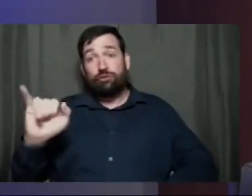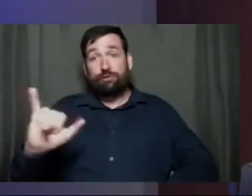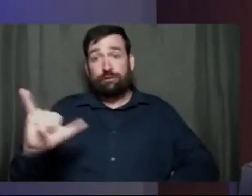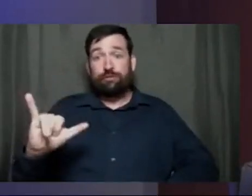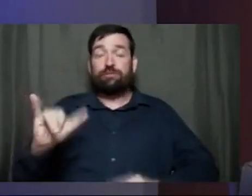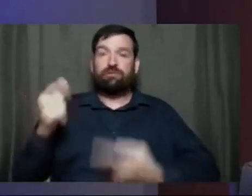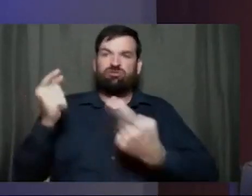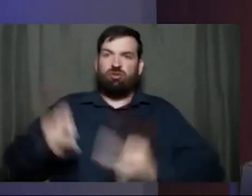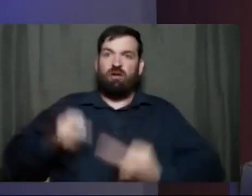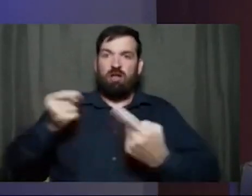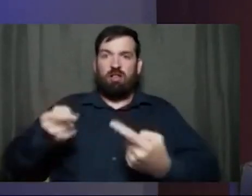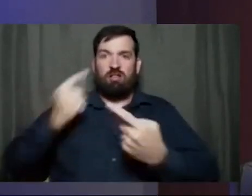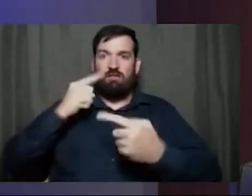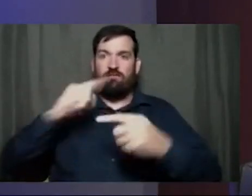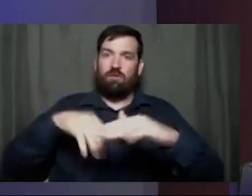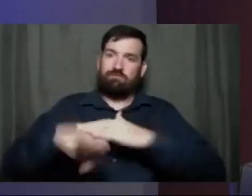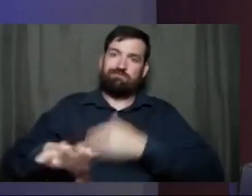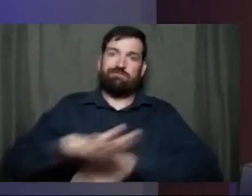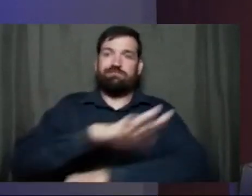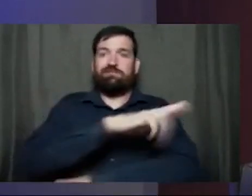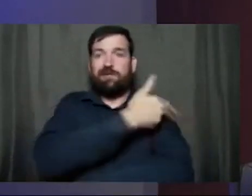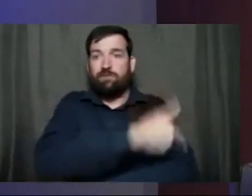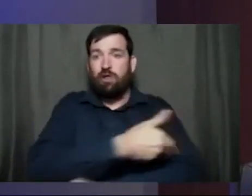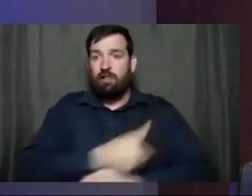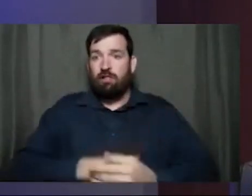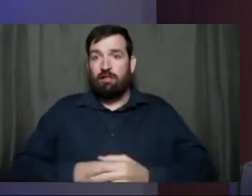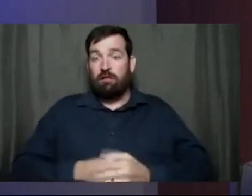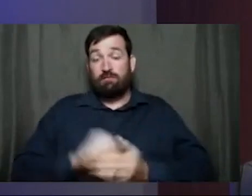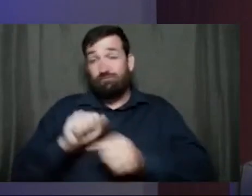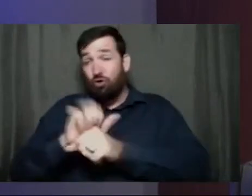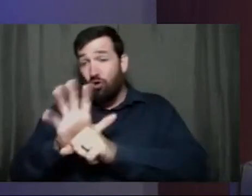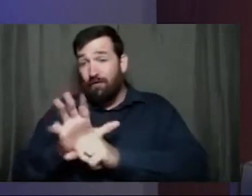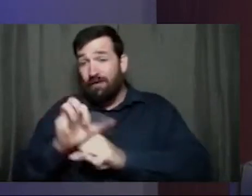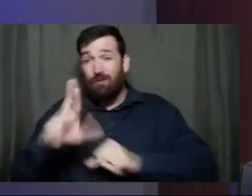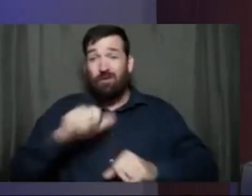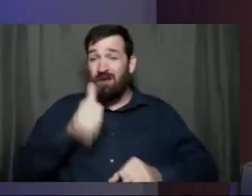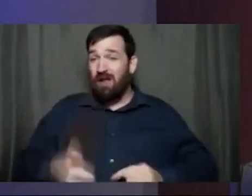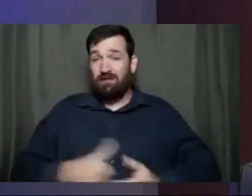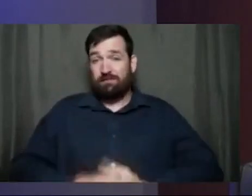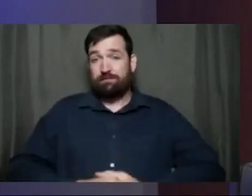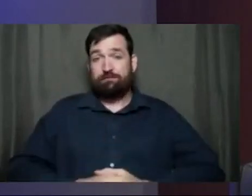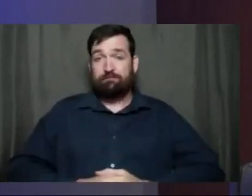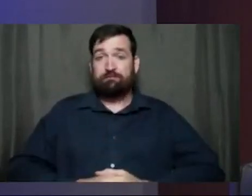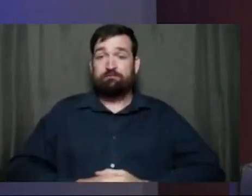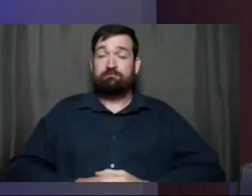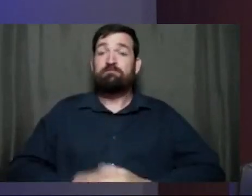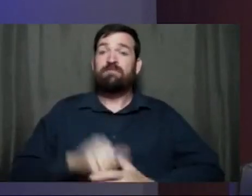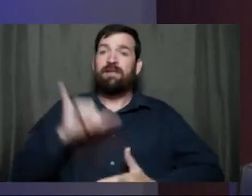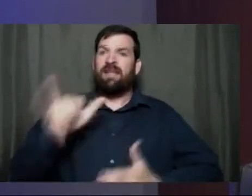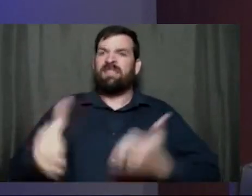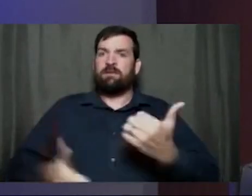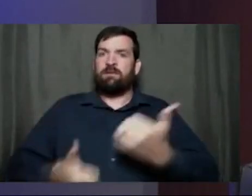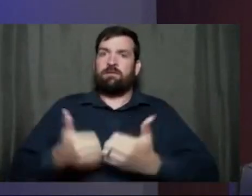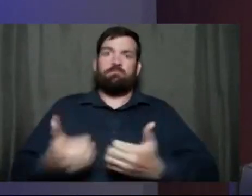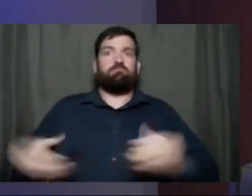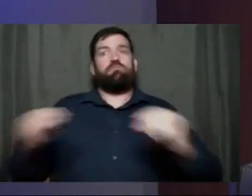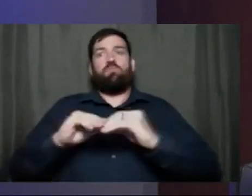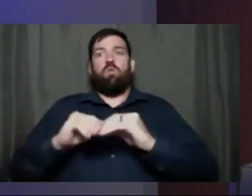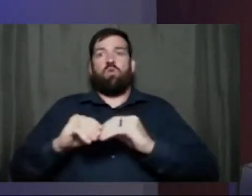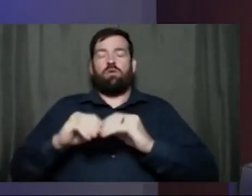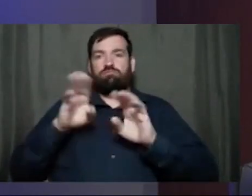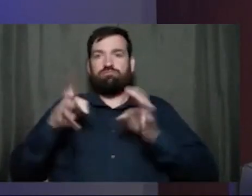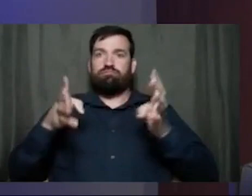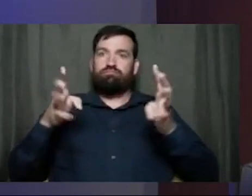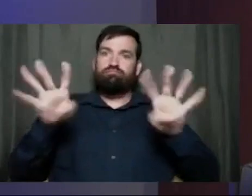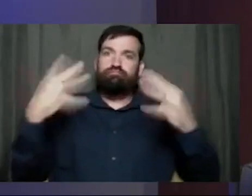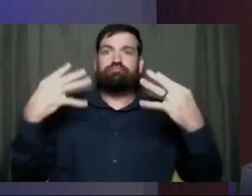into hospital beds who need them, whether they have COVID or not. And so I think that those are the more compelling stories. Those are the things that tend to get people to